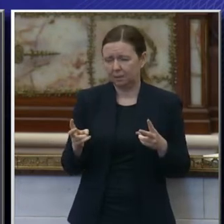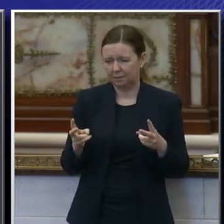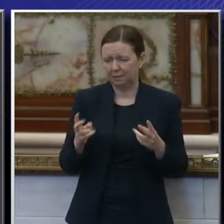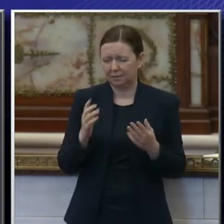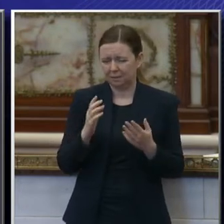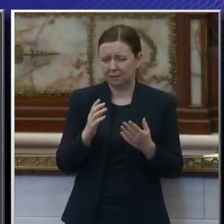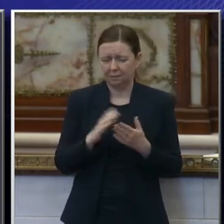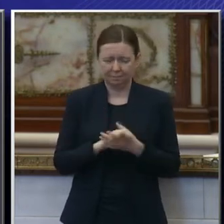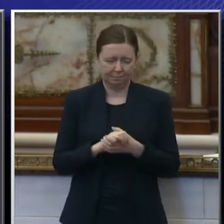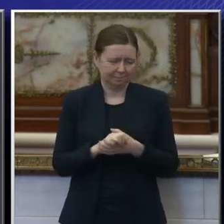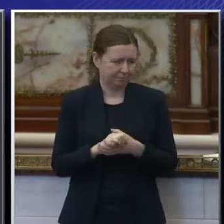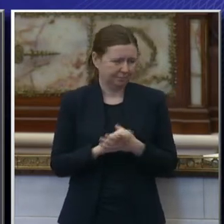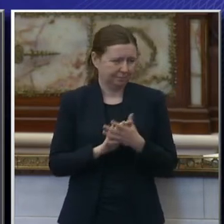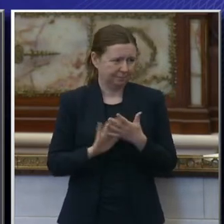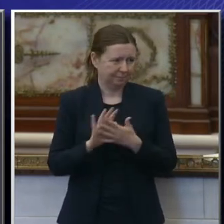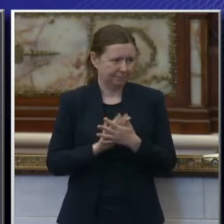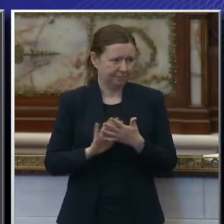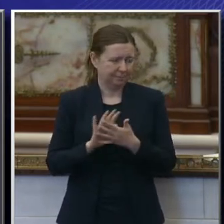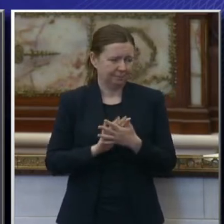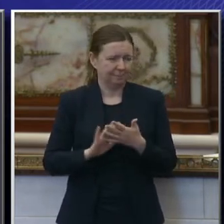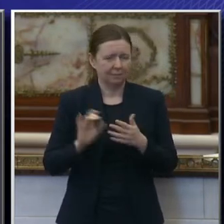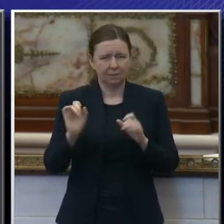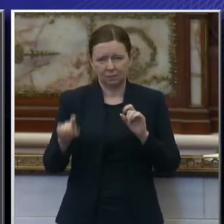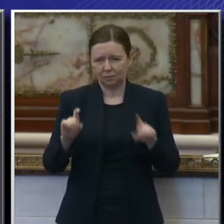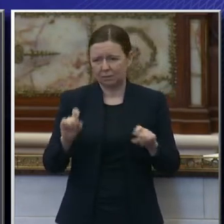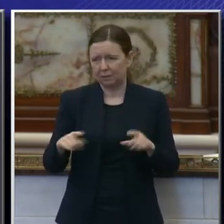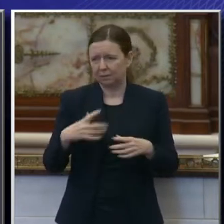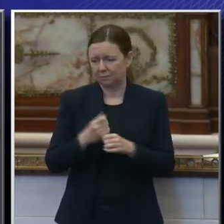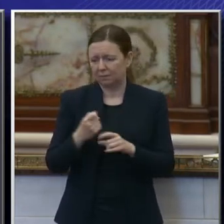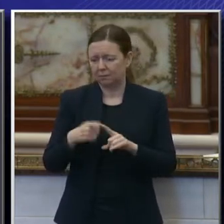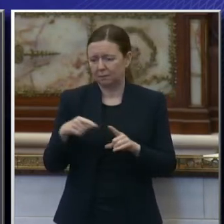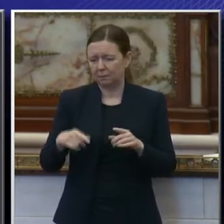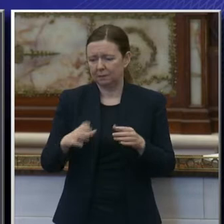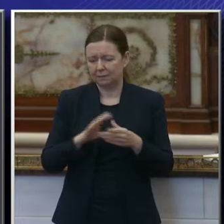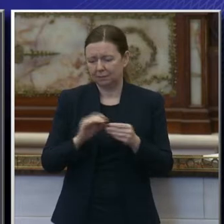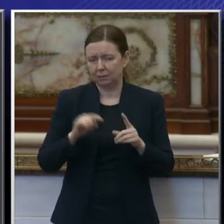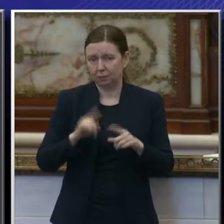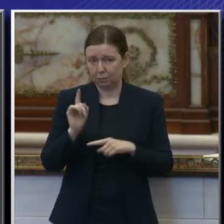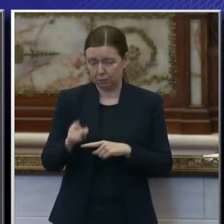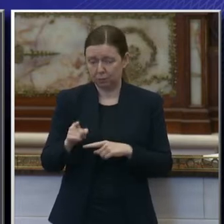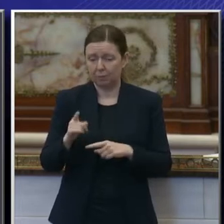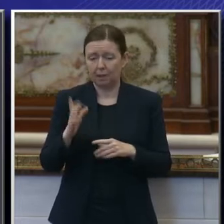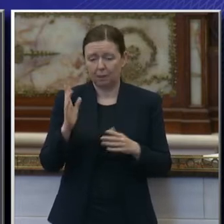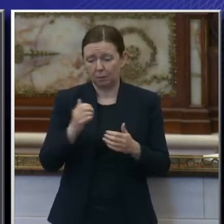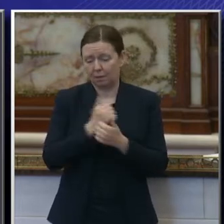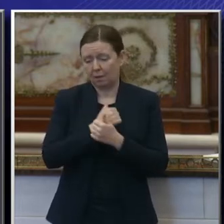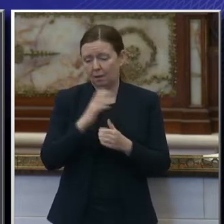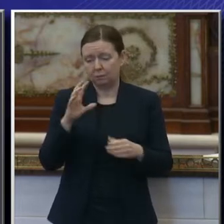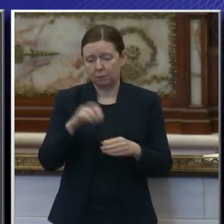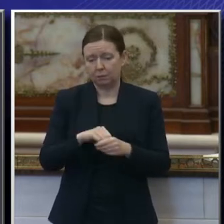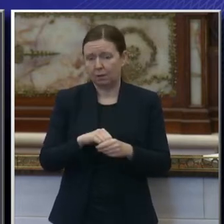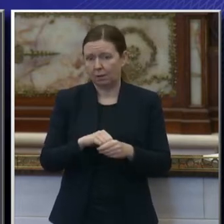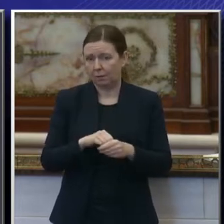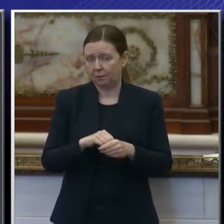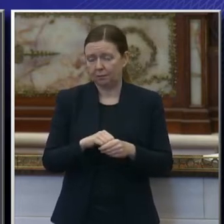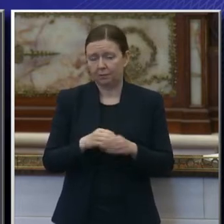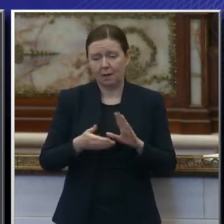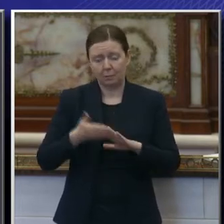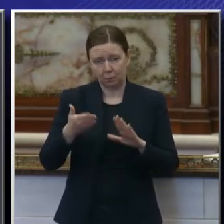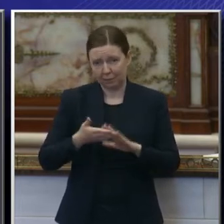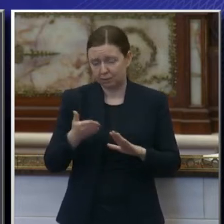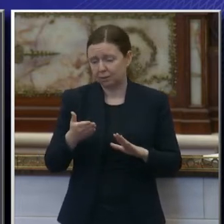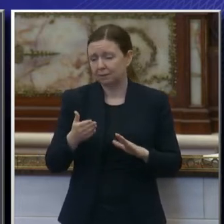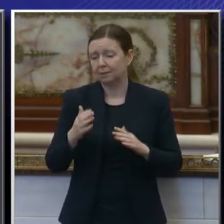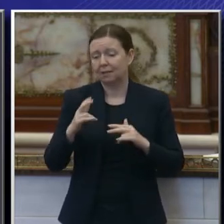list of questions and recap, you know, from this hearing to you, and love to be a part of pipeline and operations